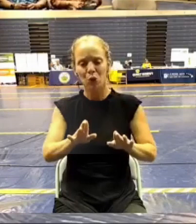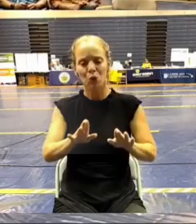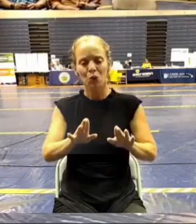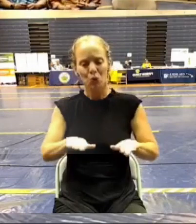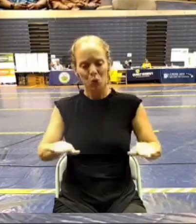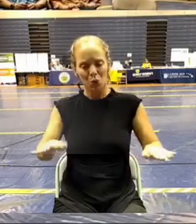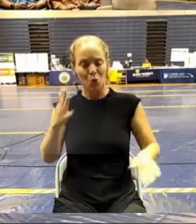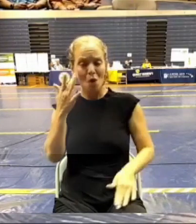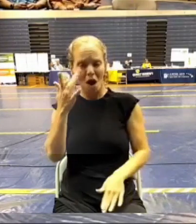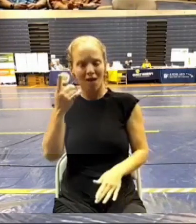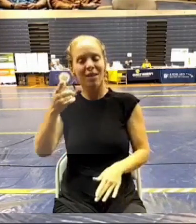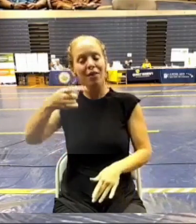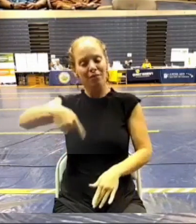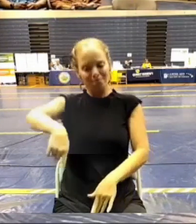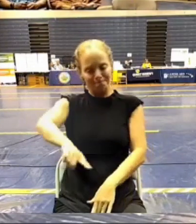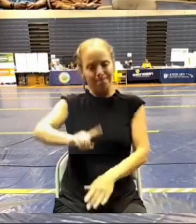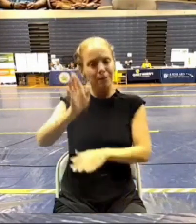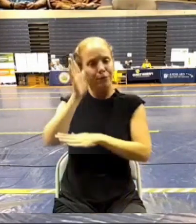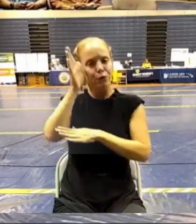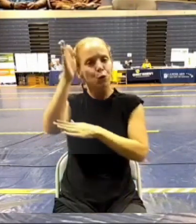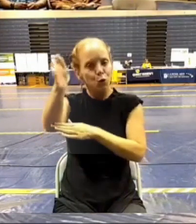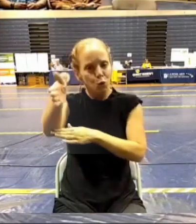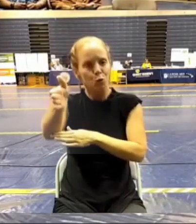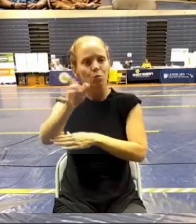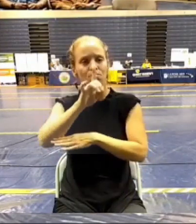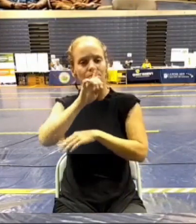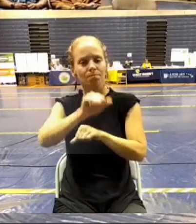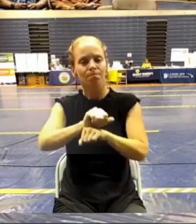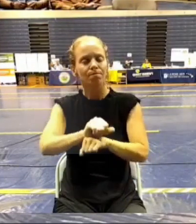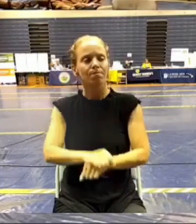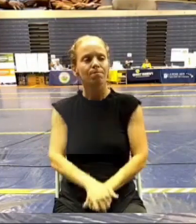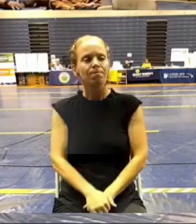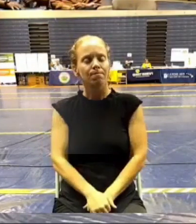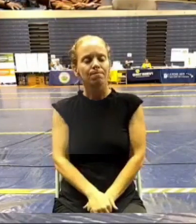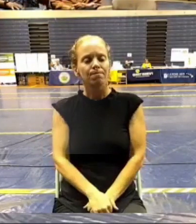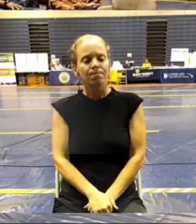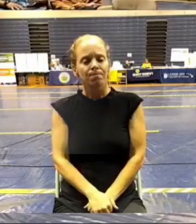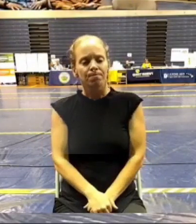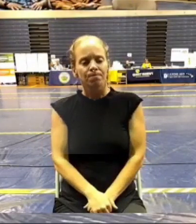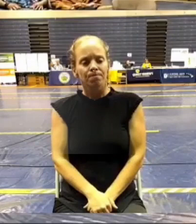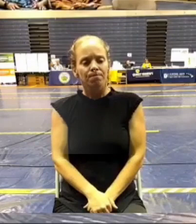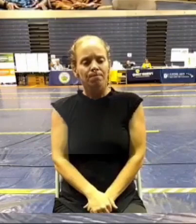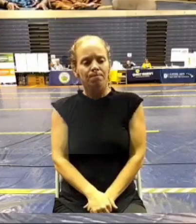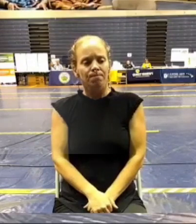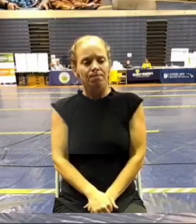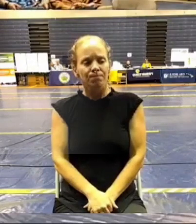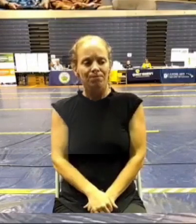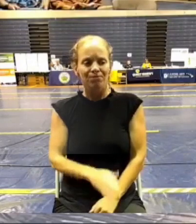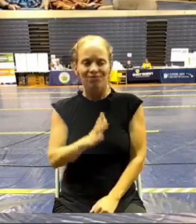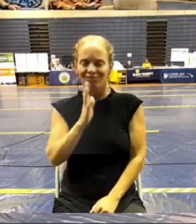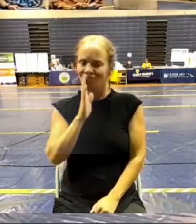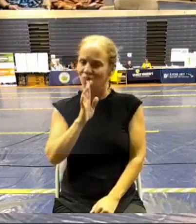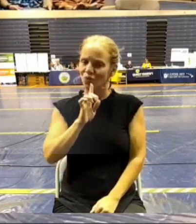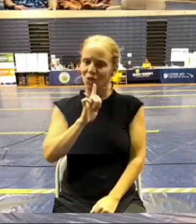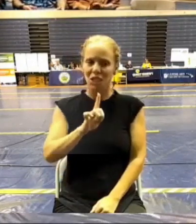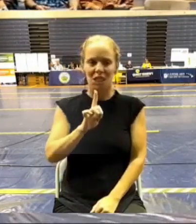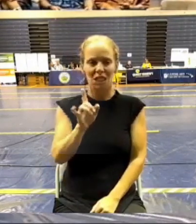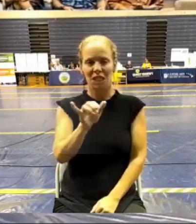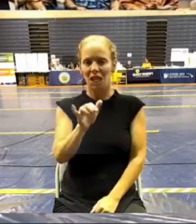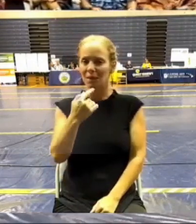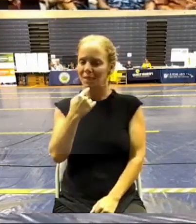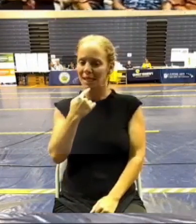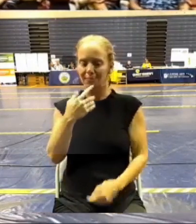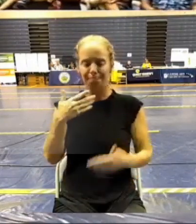future. You know, I really, kind of like I said, we're Swiss Nats. We got a lot of things going on with